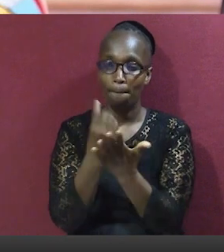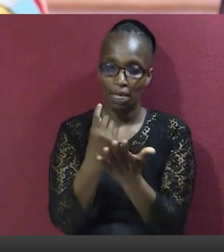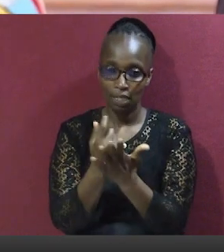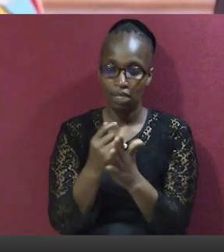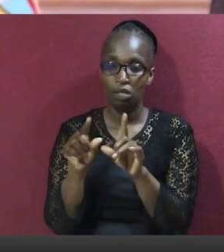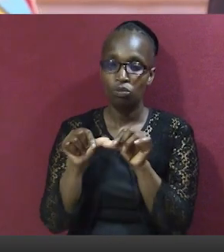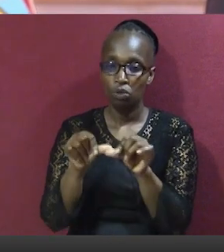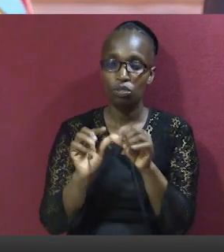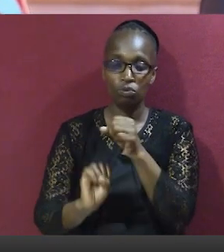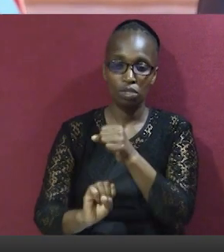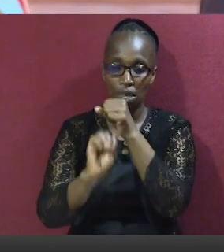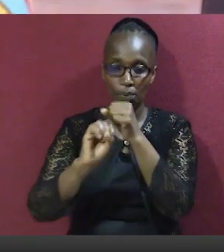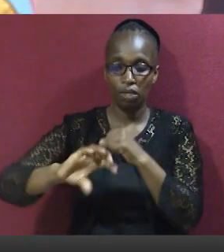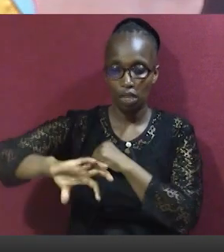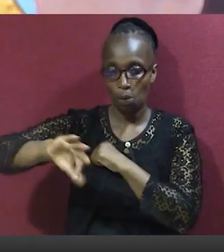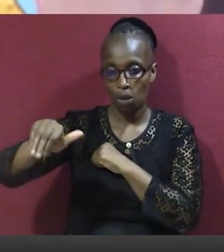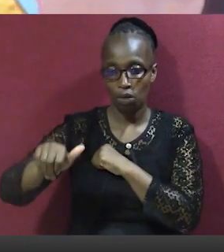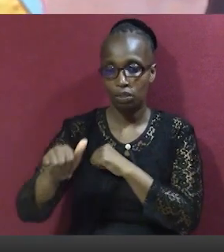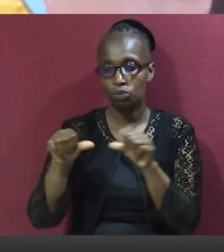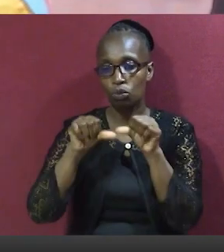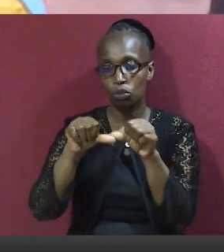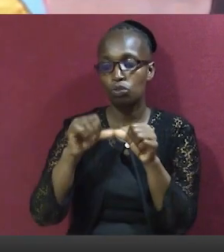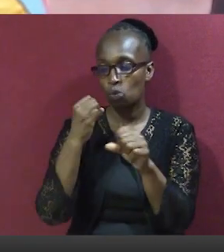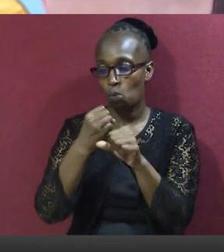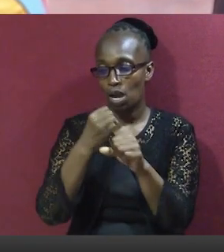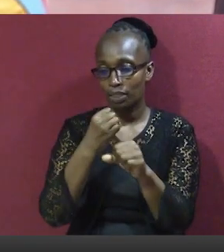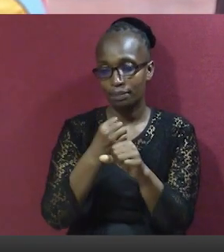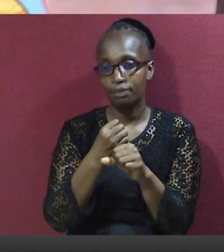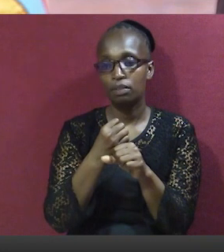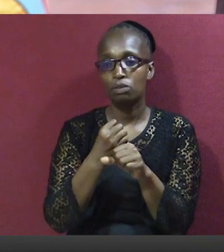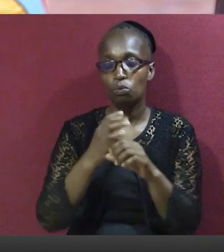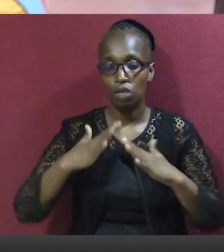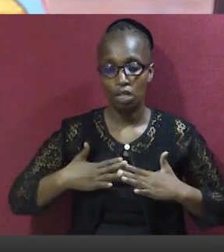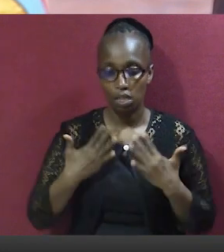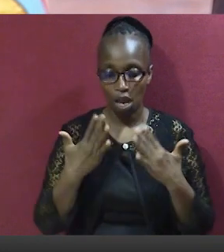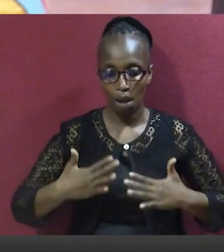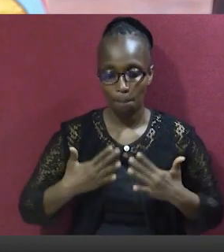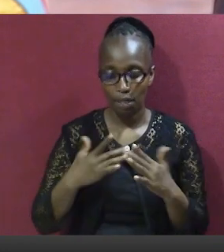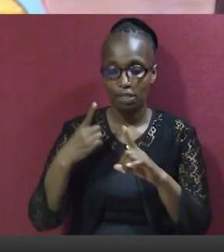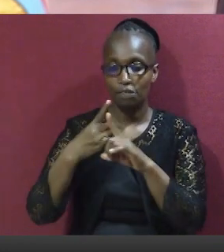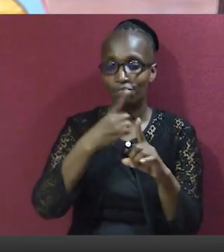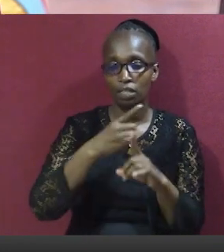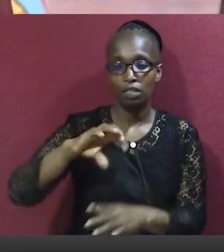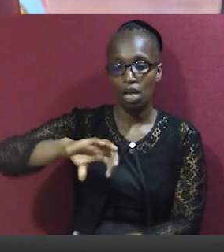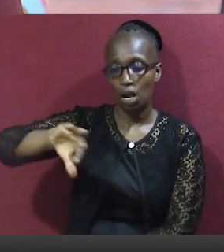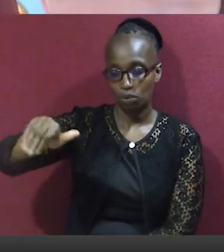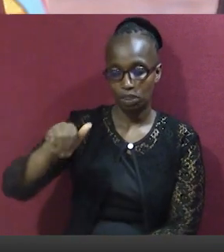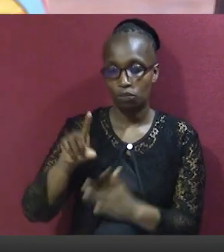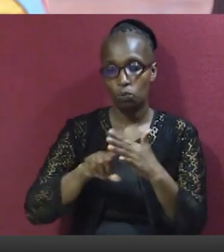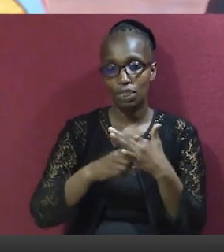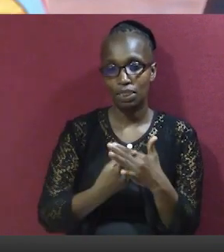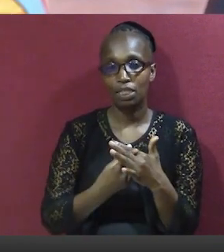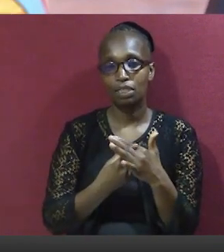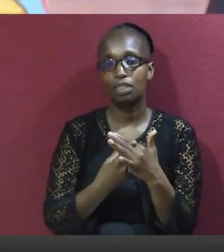amount of money again to support our counties for them to discharge their responsibilities. I'm also very happy